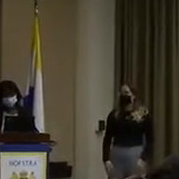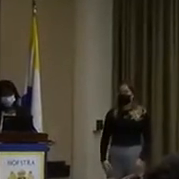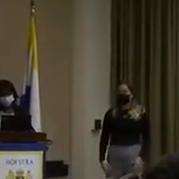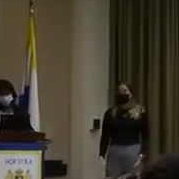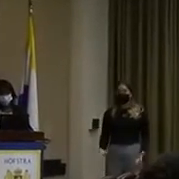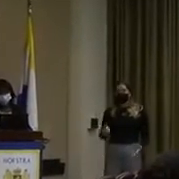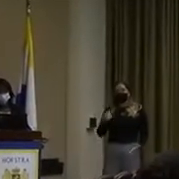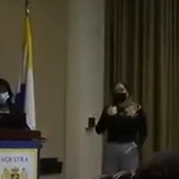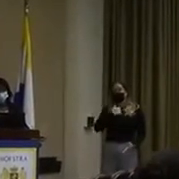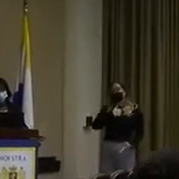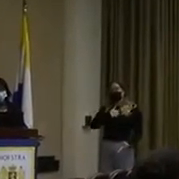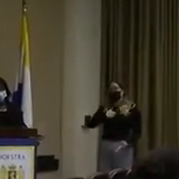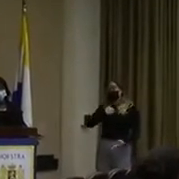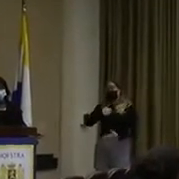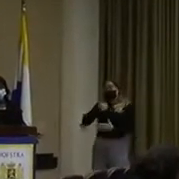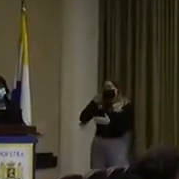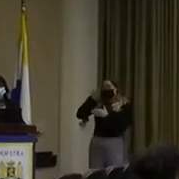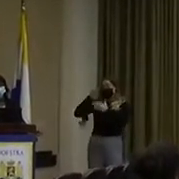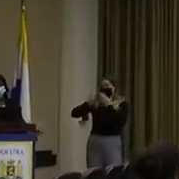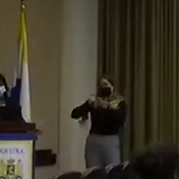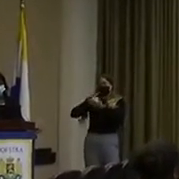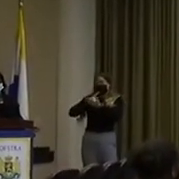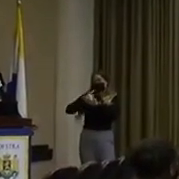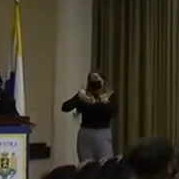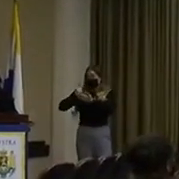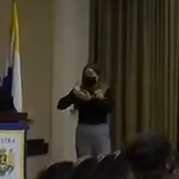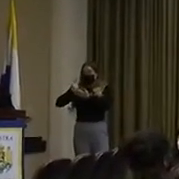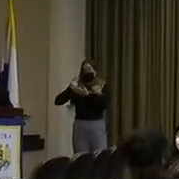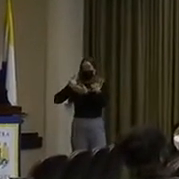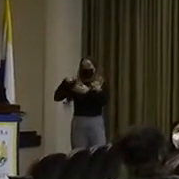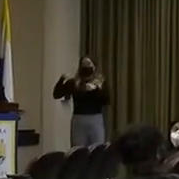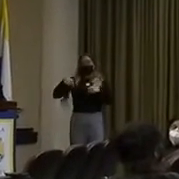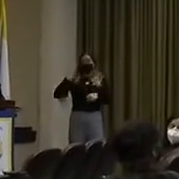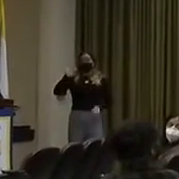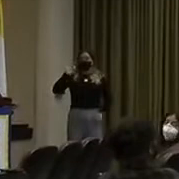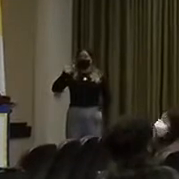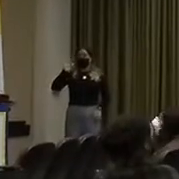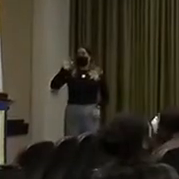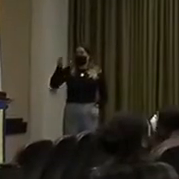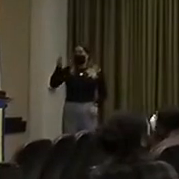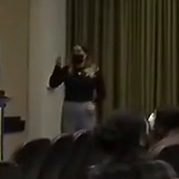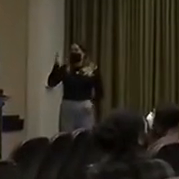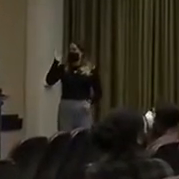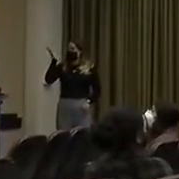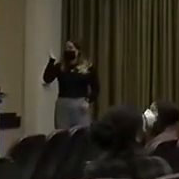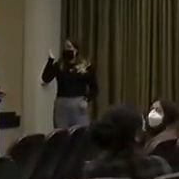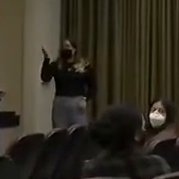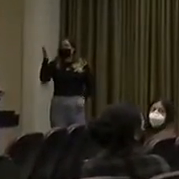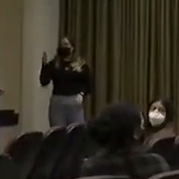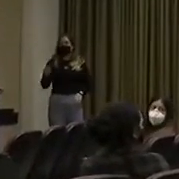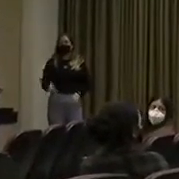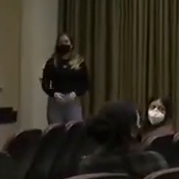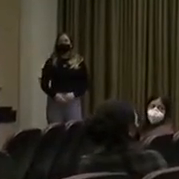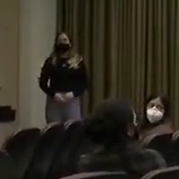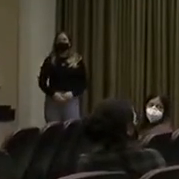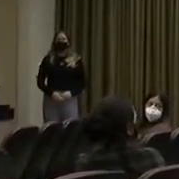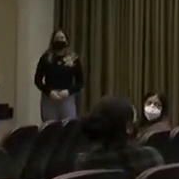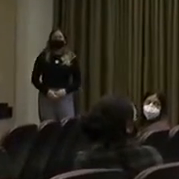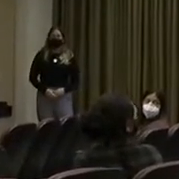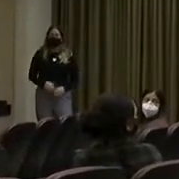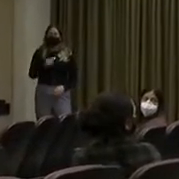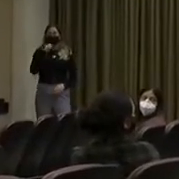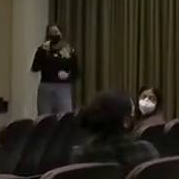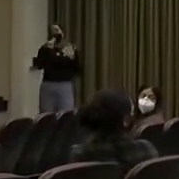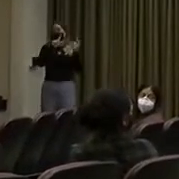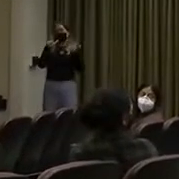sorry that it happened towards the end of the week. It's my ninth symposium I've been to, but not everybody was